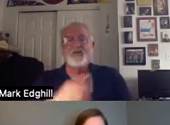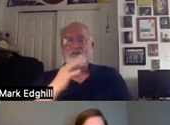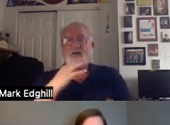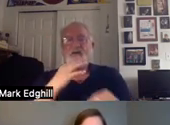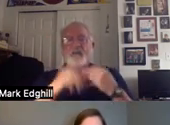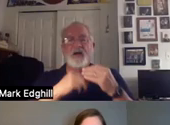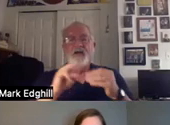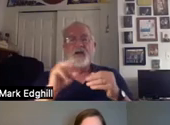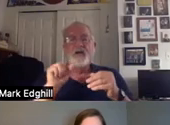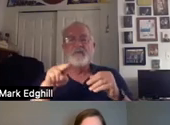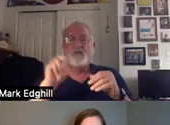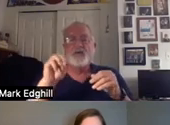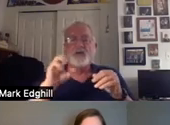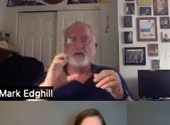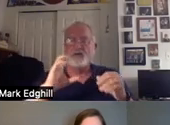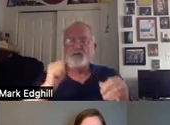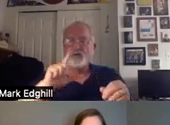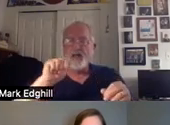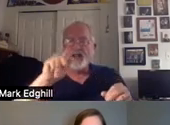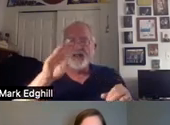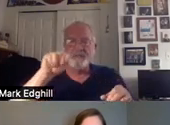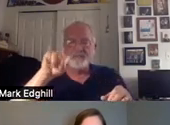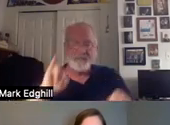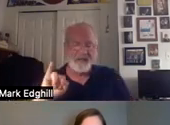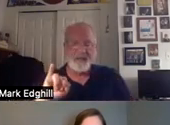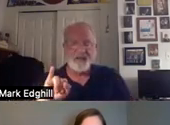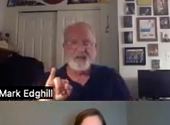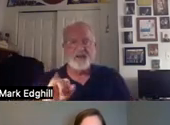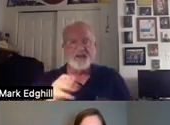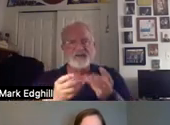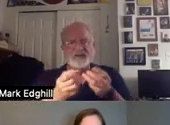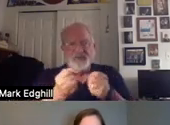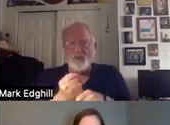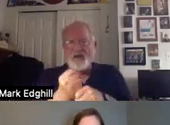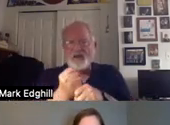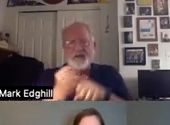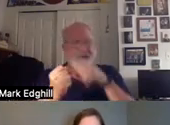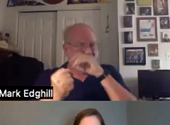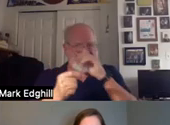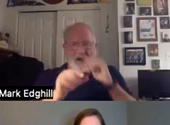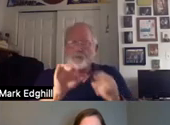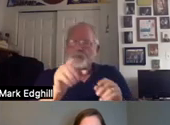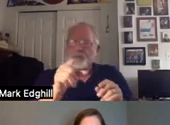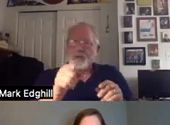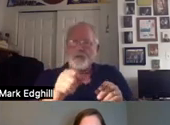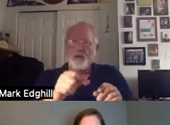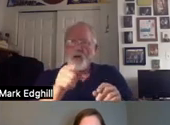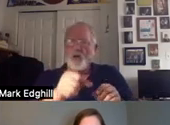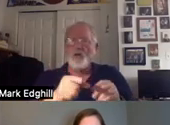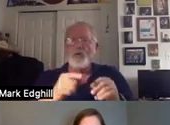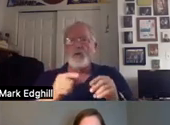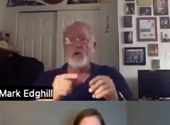Okay, we'll be talking about Mona. Okay, we'll be talking about Mona Shalabi in her art